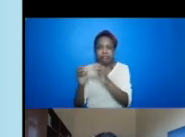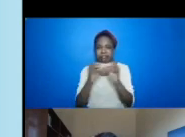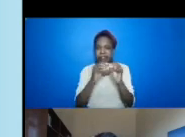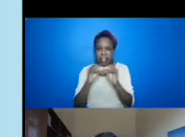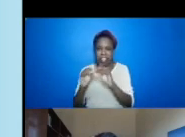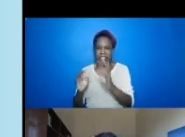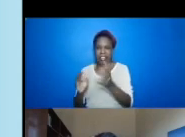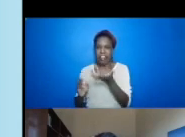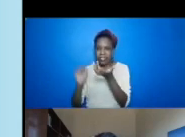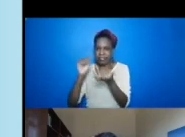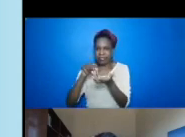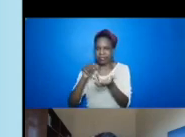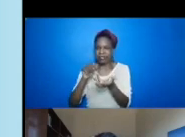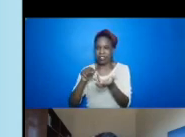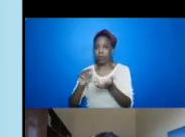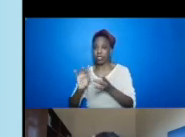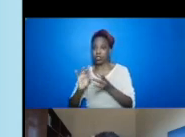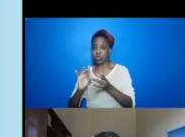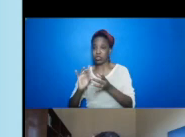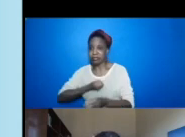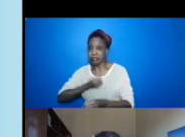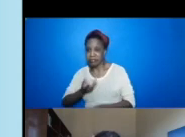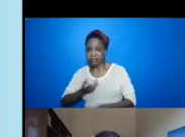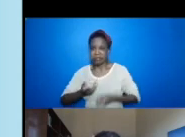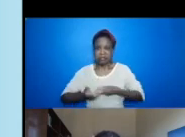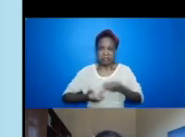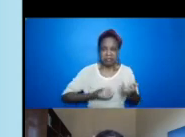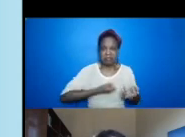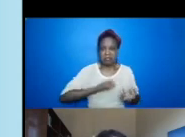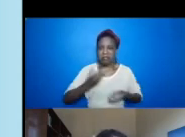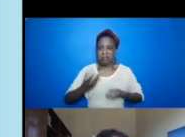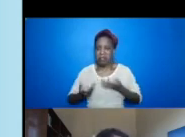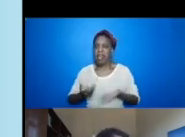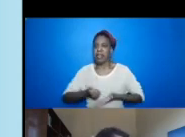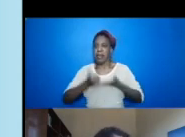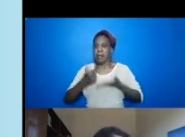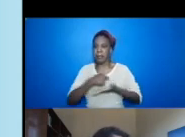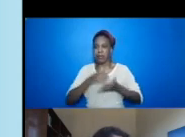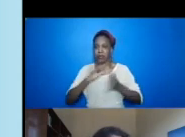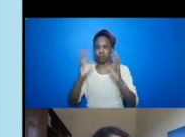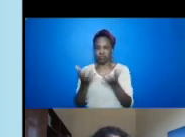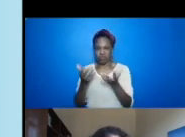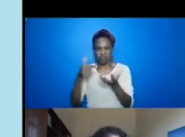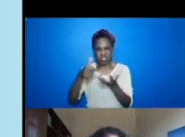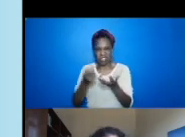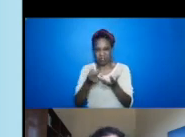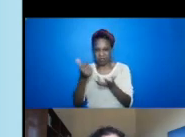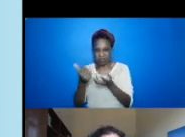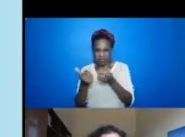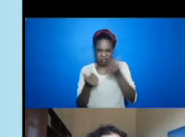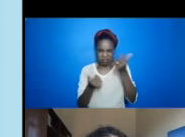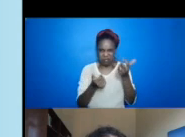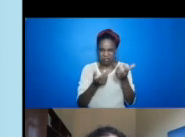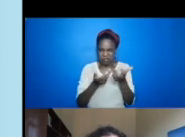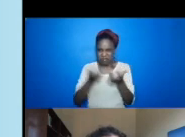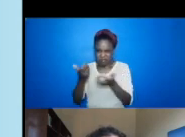shift the culture or community. And then master narratives are the ones that we're really familiar with. These are the ones that cross over time. We